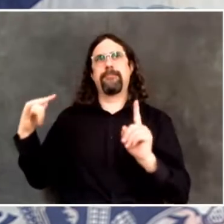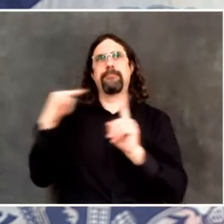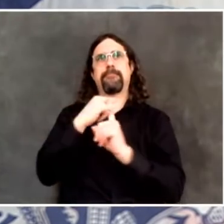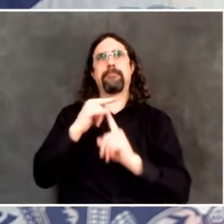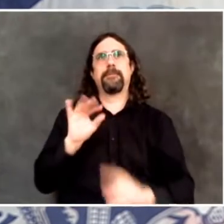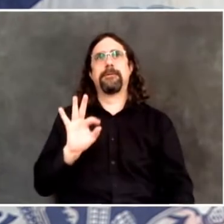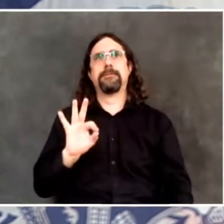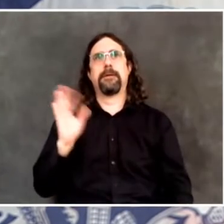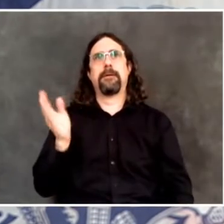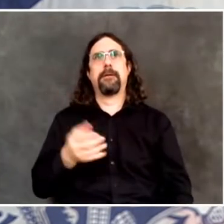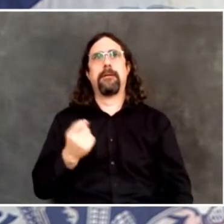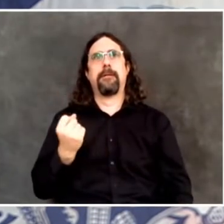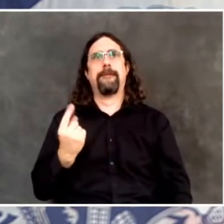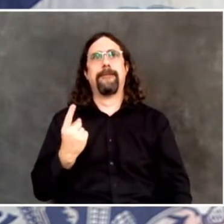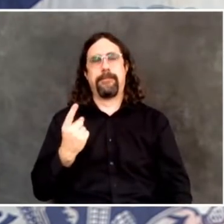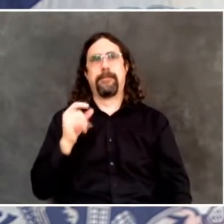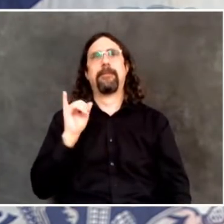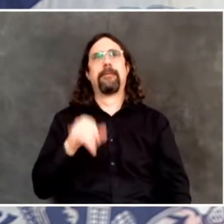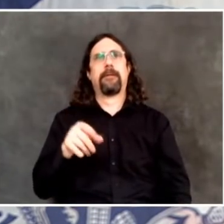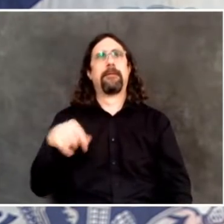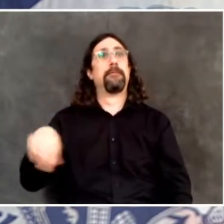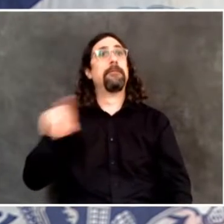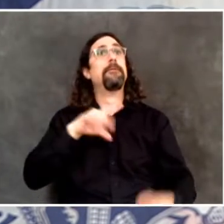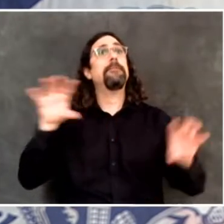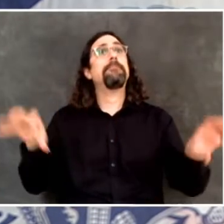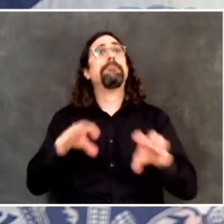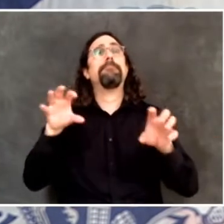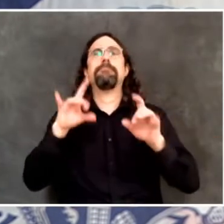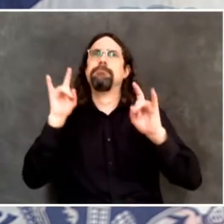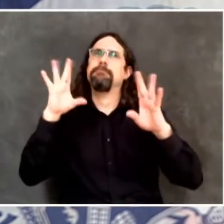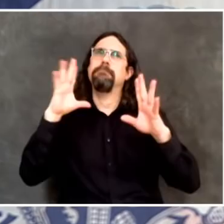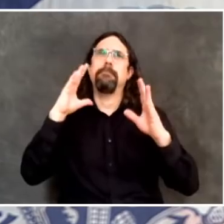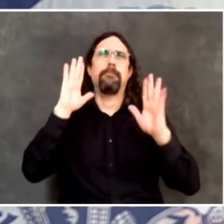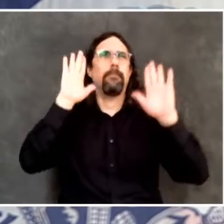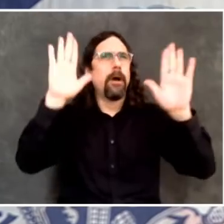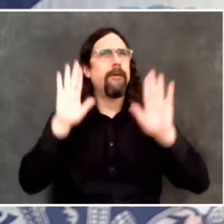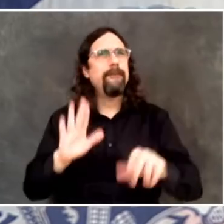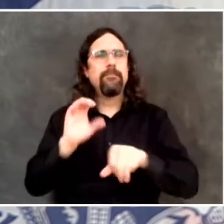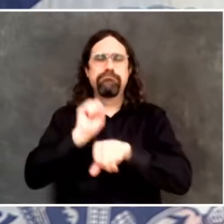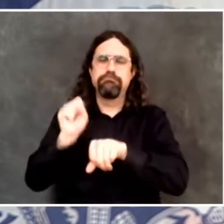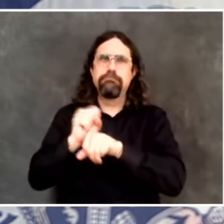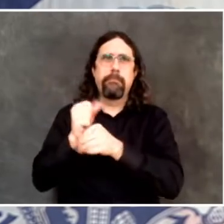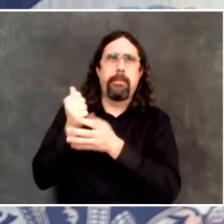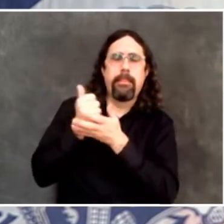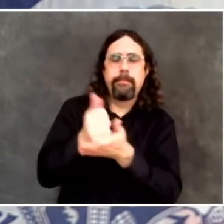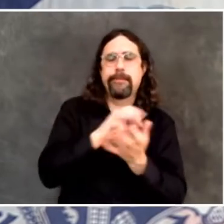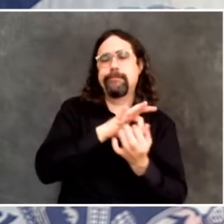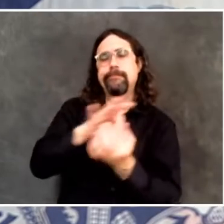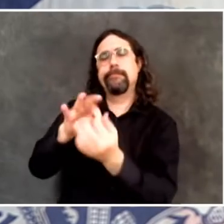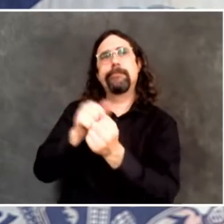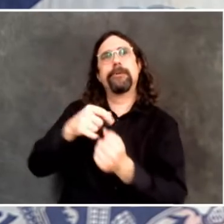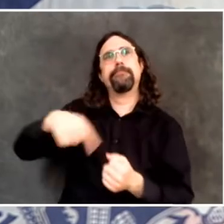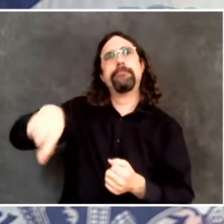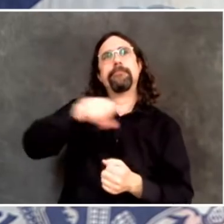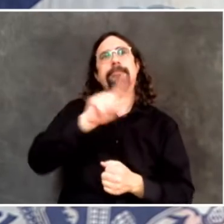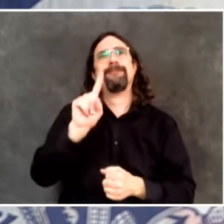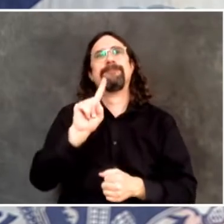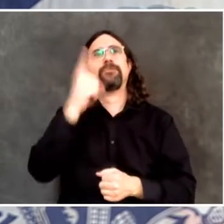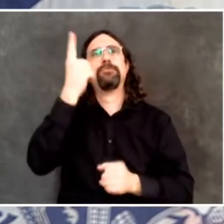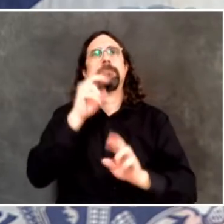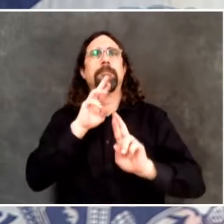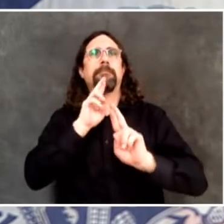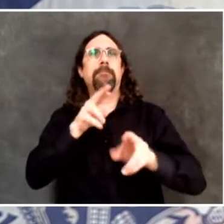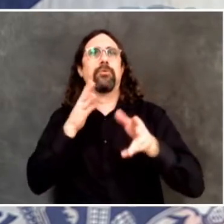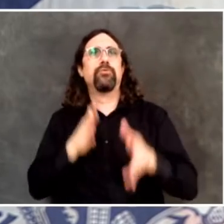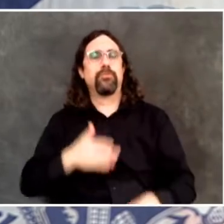always there for our first responders and their families, now stepping up again. We've just heard of a